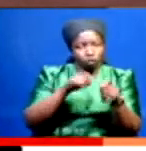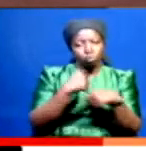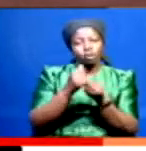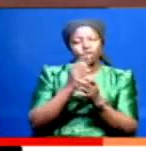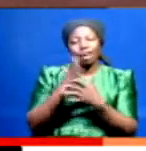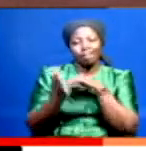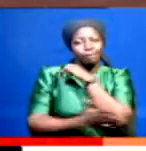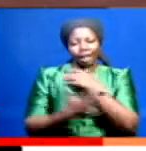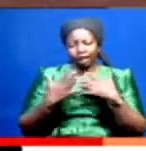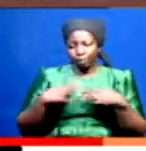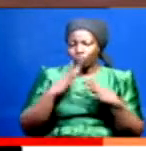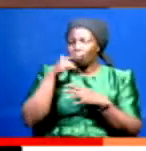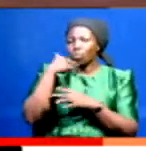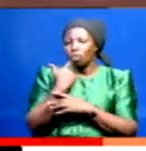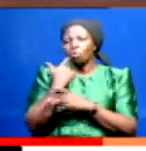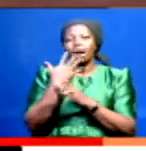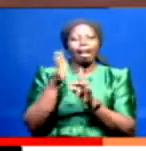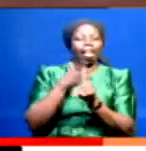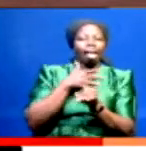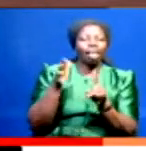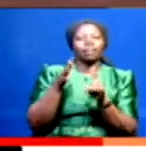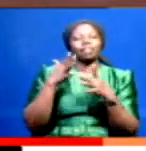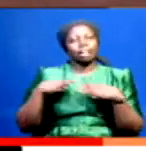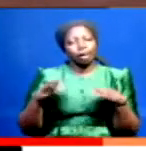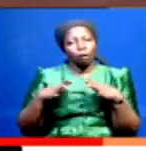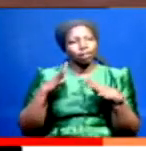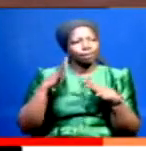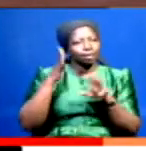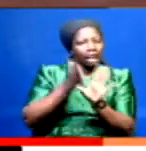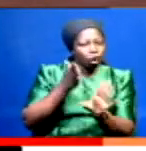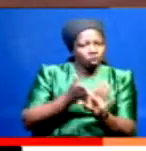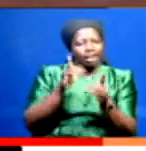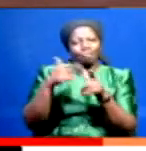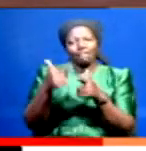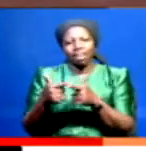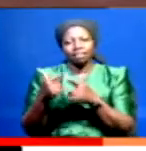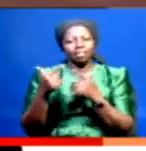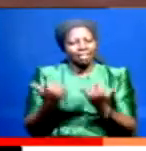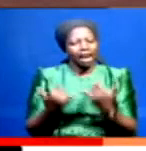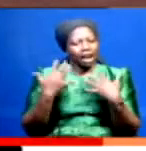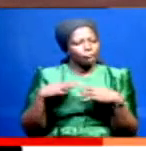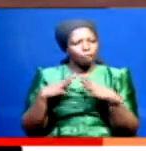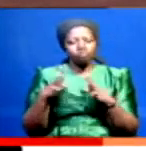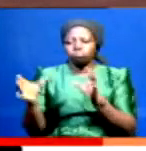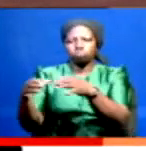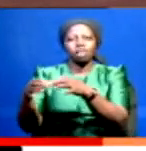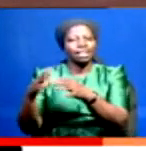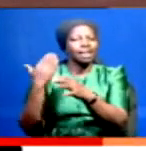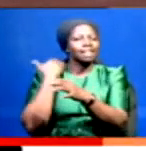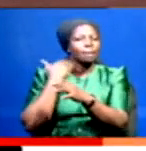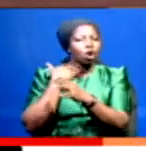on people's psychology and who radicalize young people and families, don't find